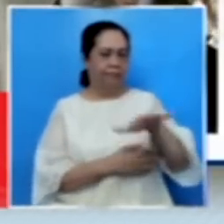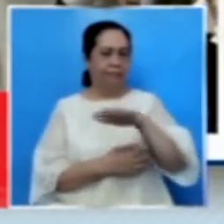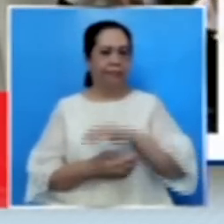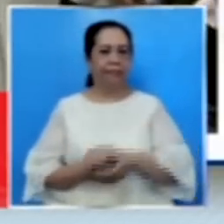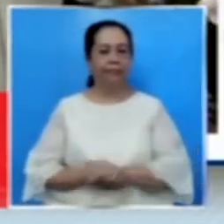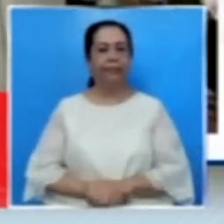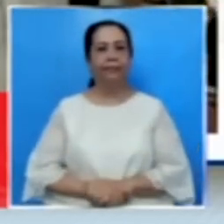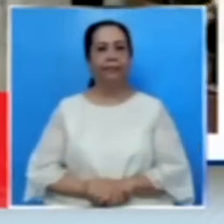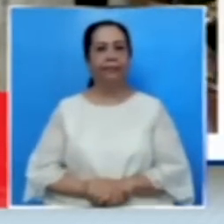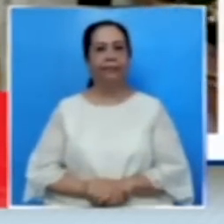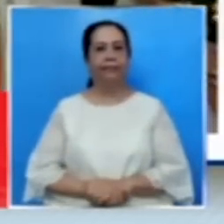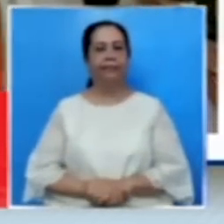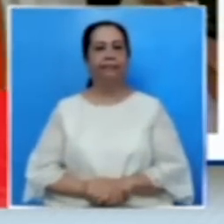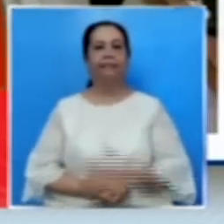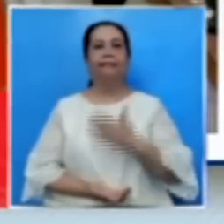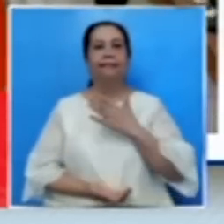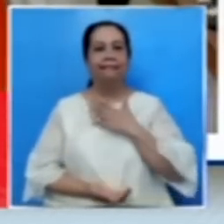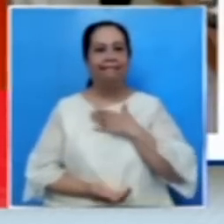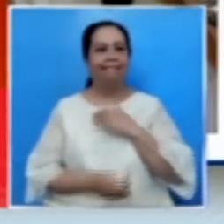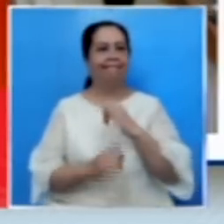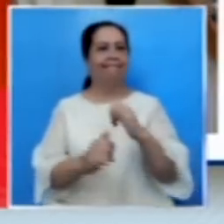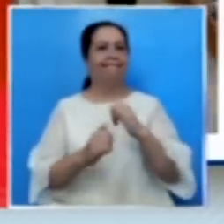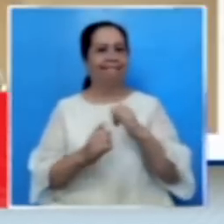sa aking mga kababayan.